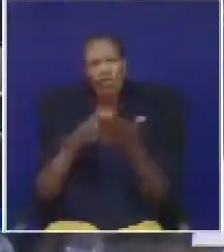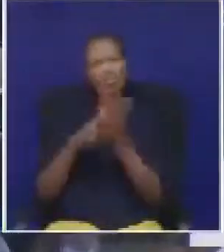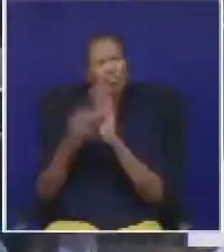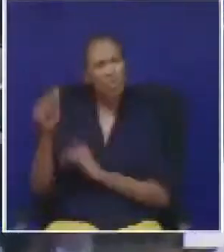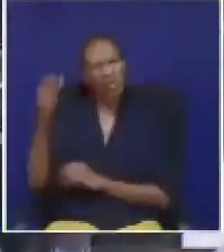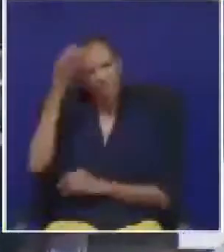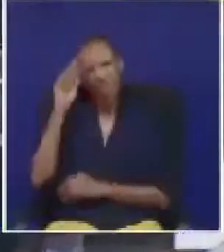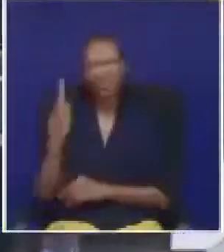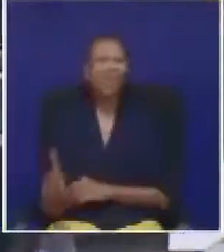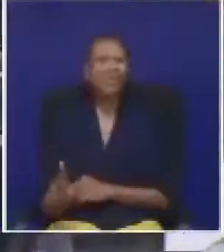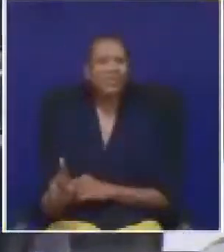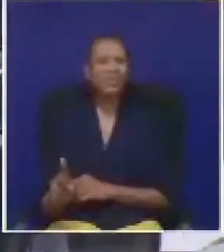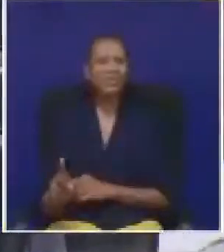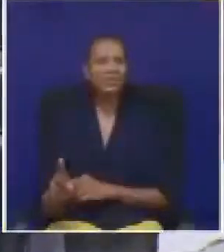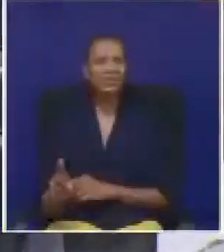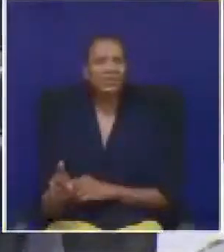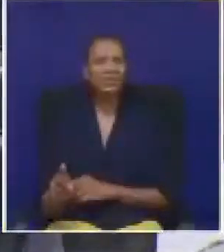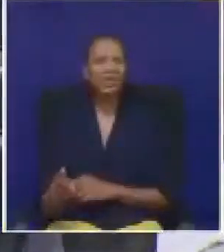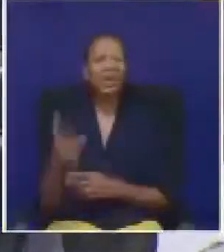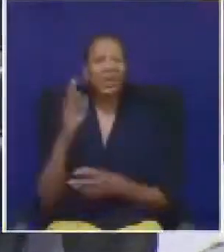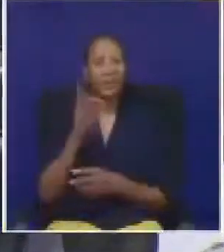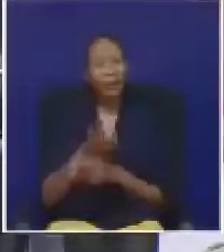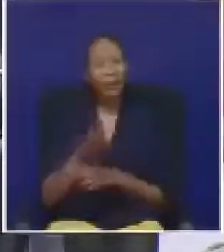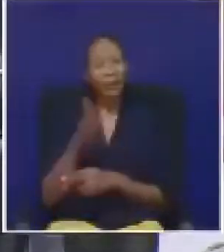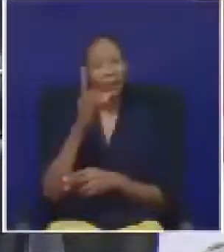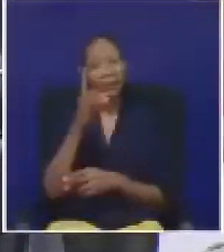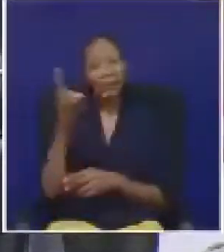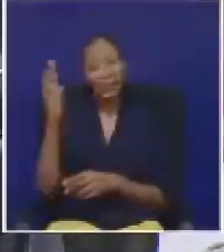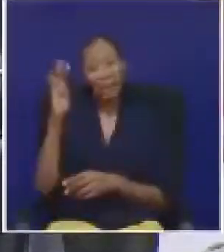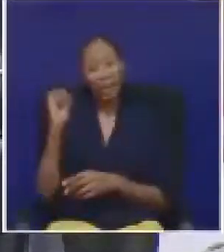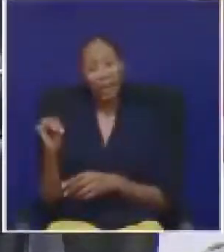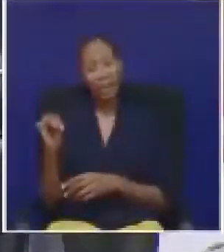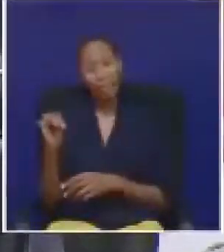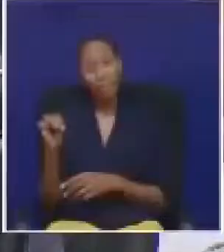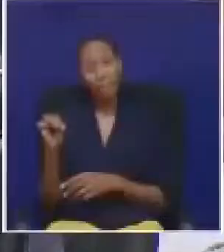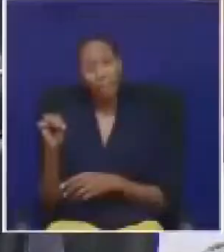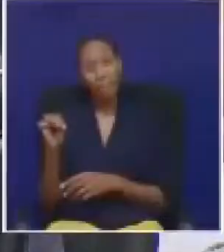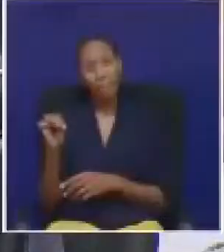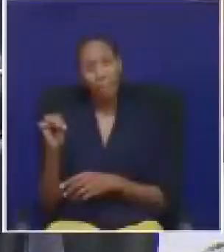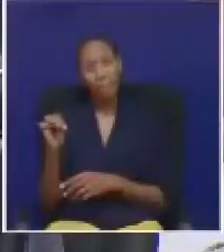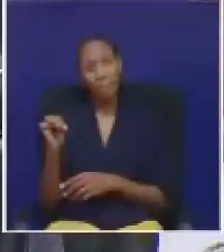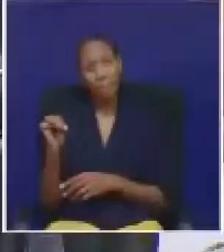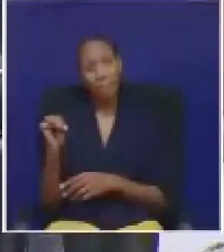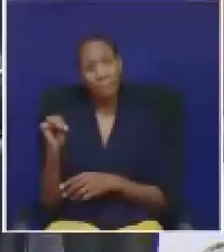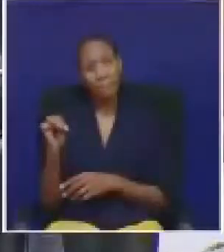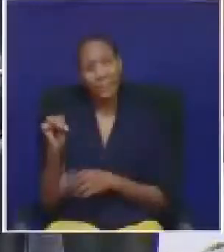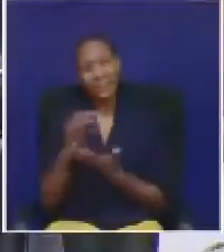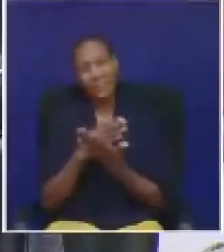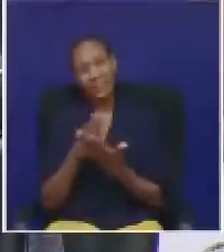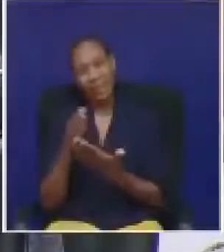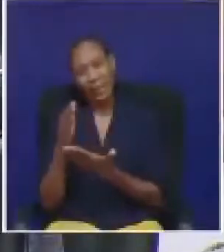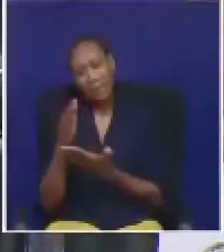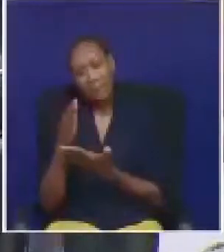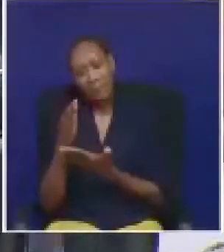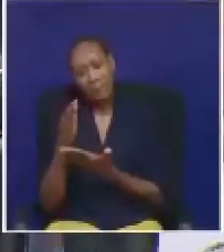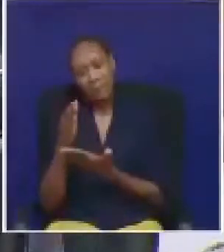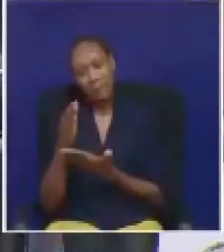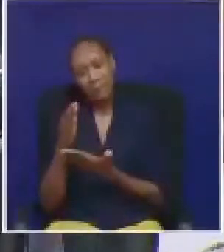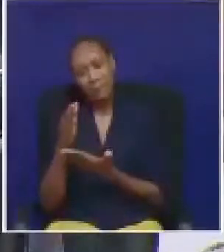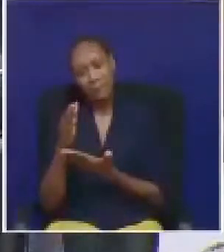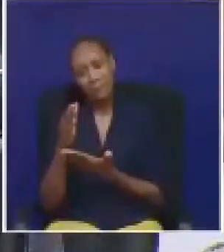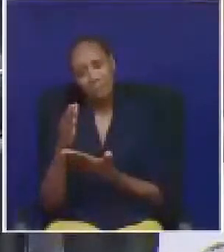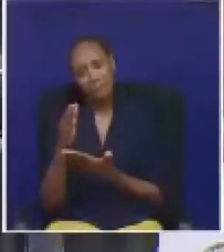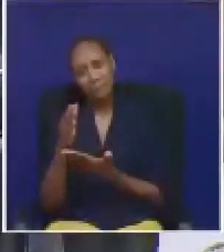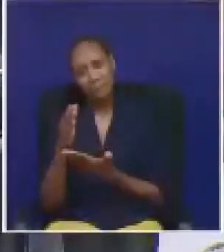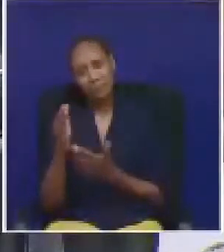and structures. And the district development model hubs have seen a lacking